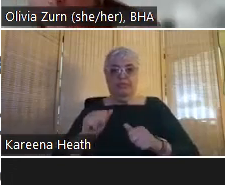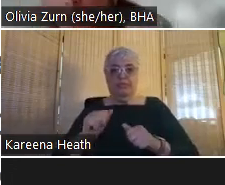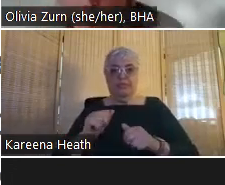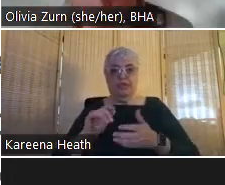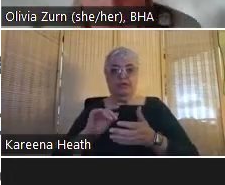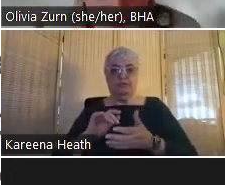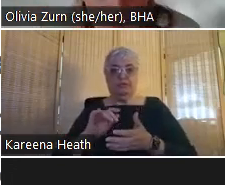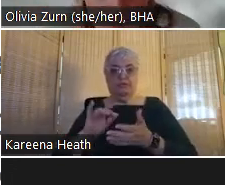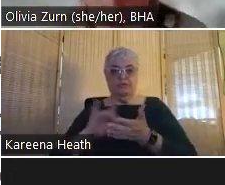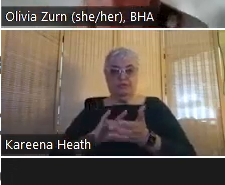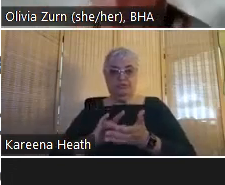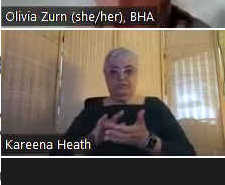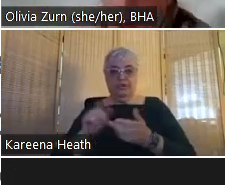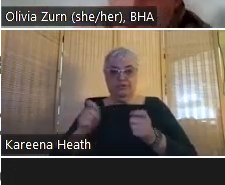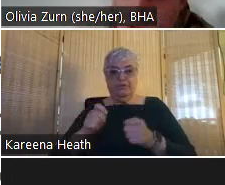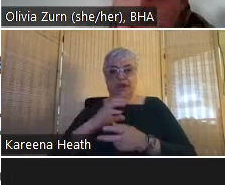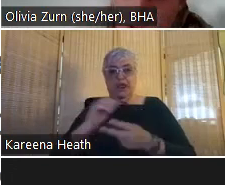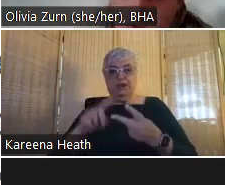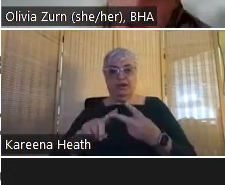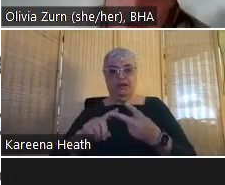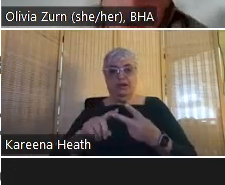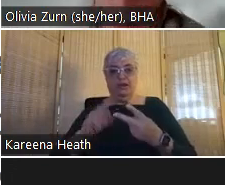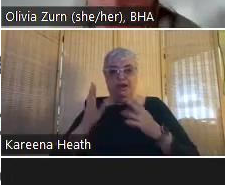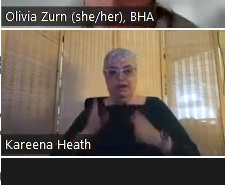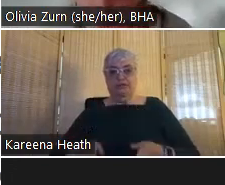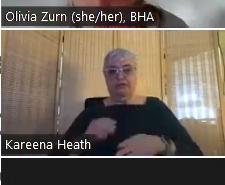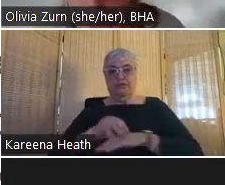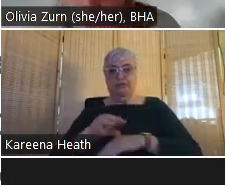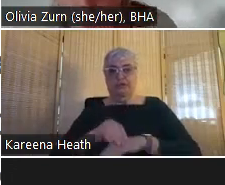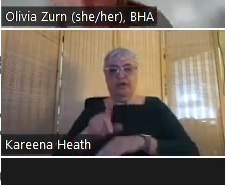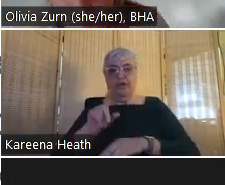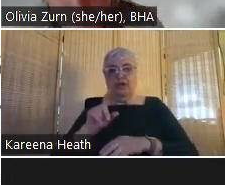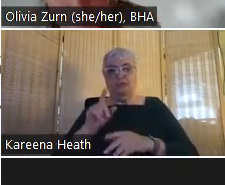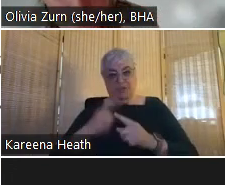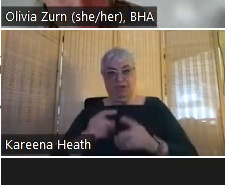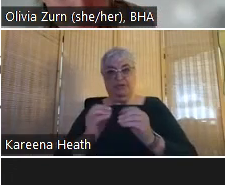a minimum medication management and individual or group counseling.